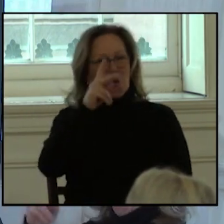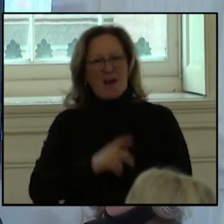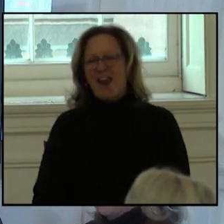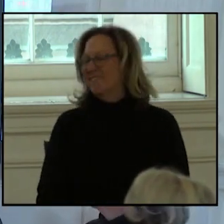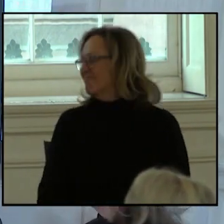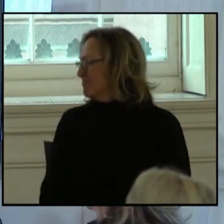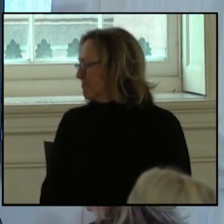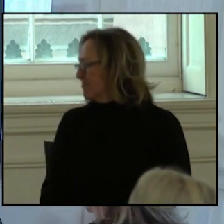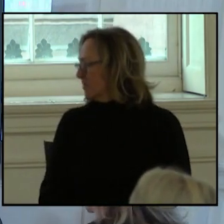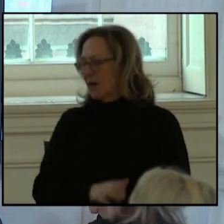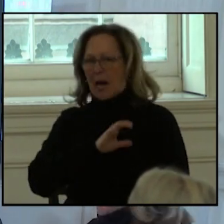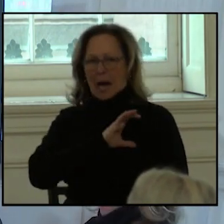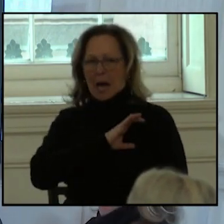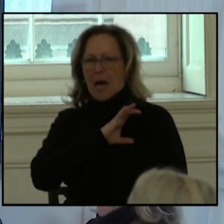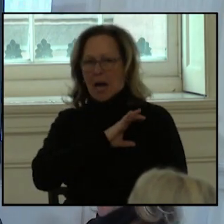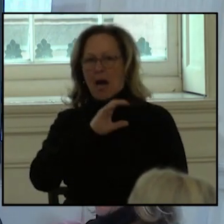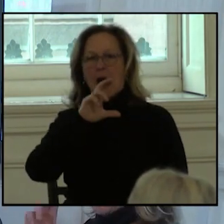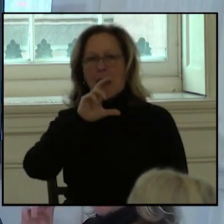So